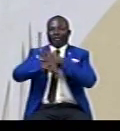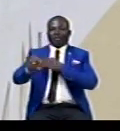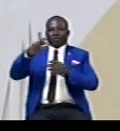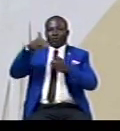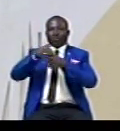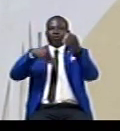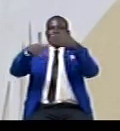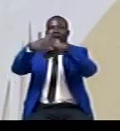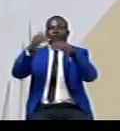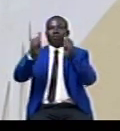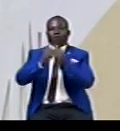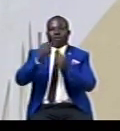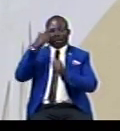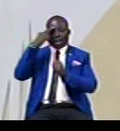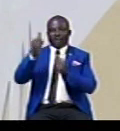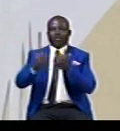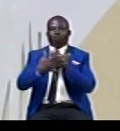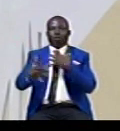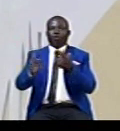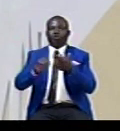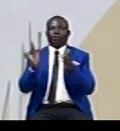to save us